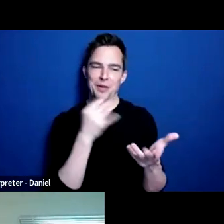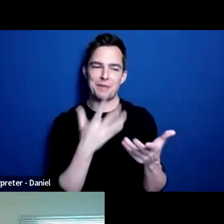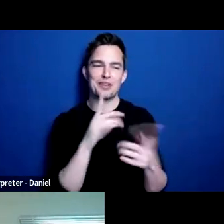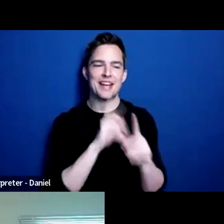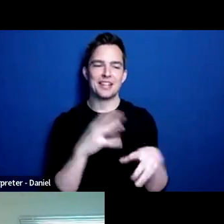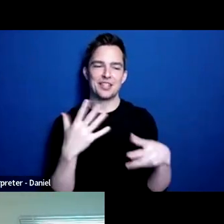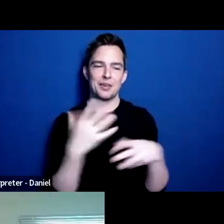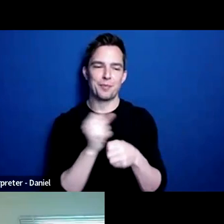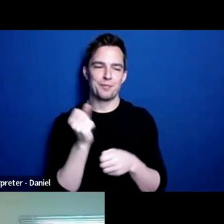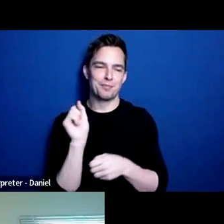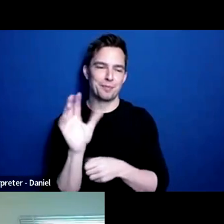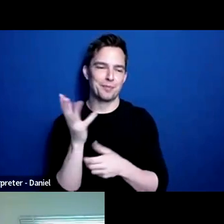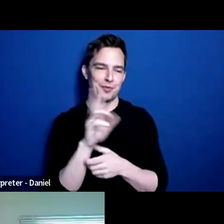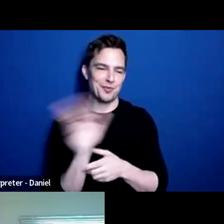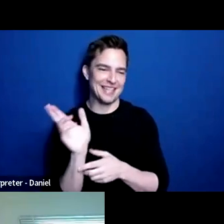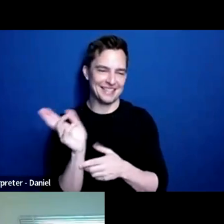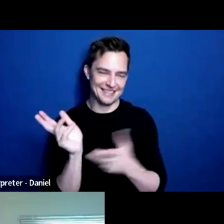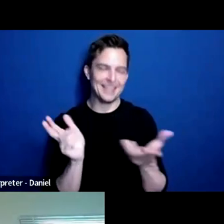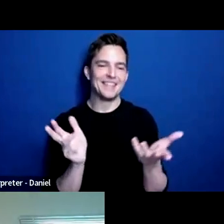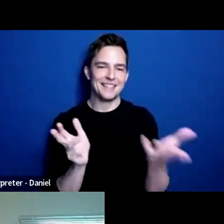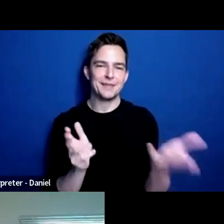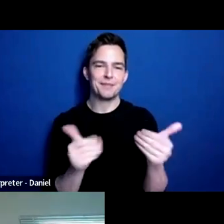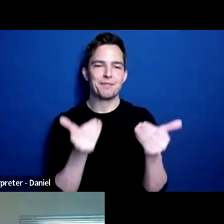already set. So we'll just go ahead and move